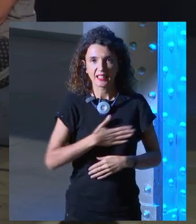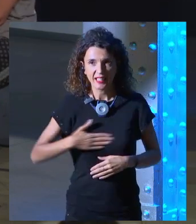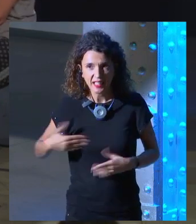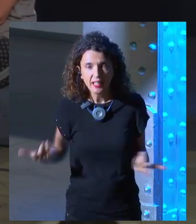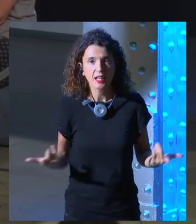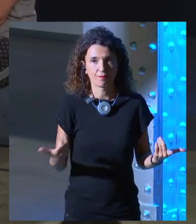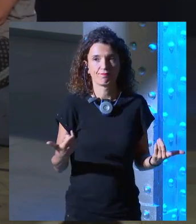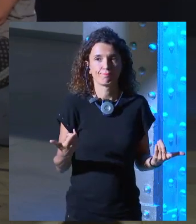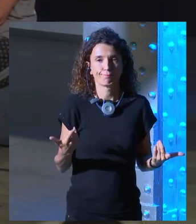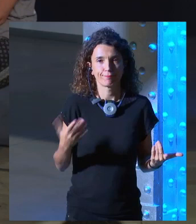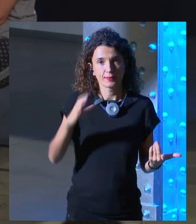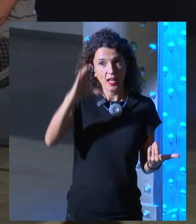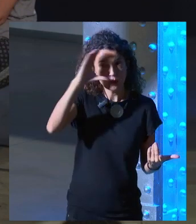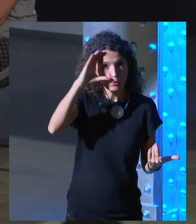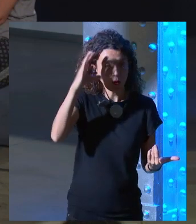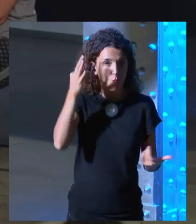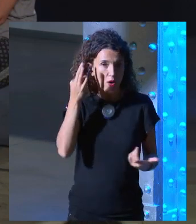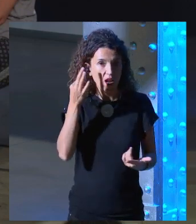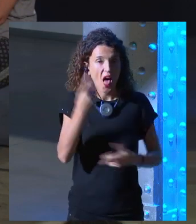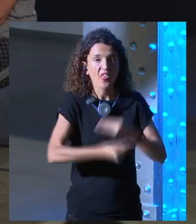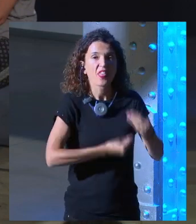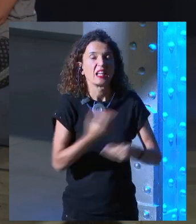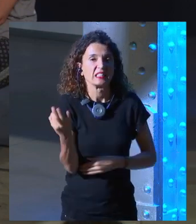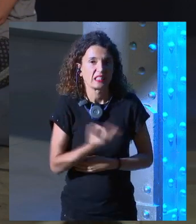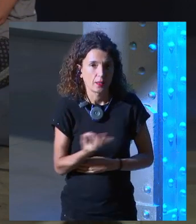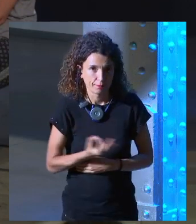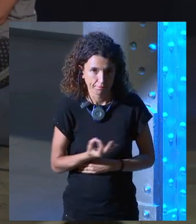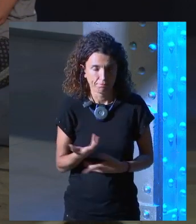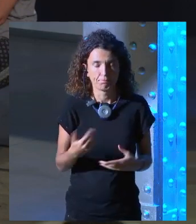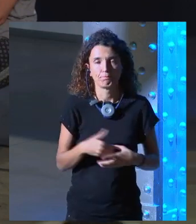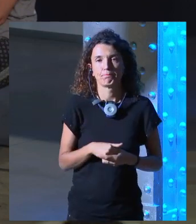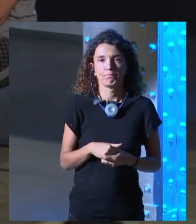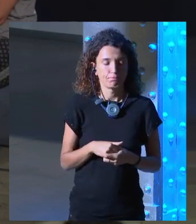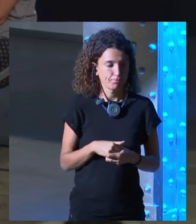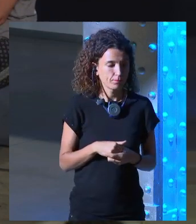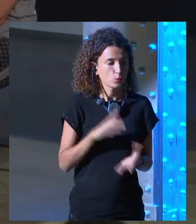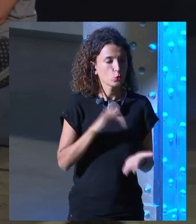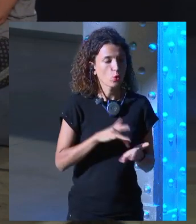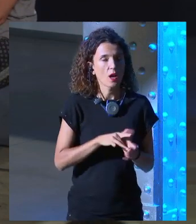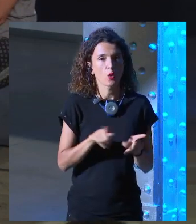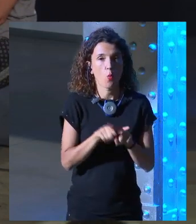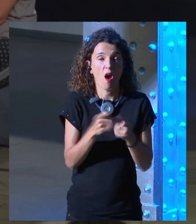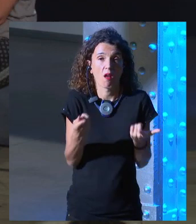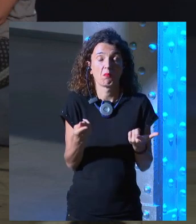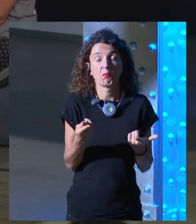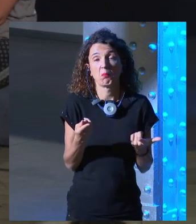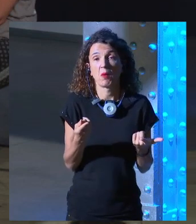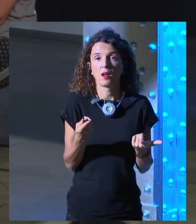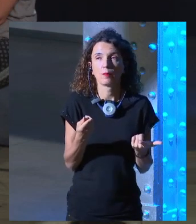can you do? You just have to walk away. So we're still in a